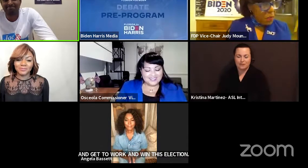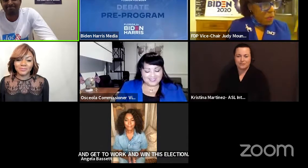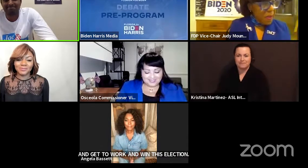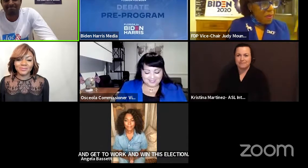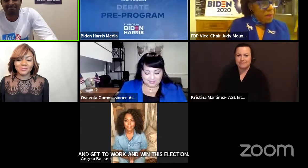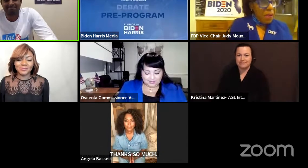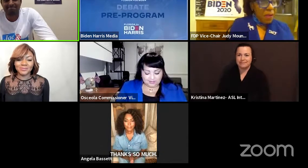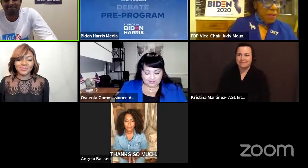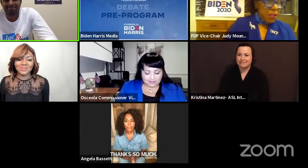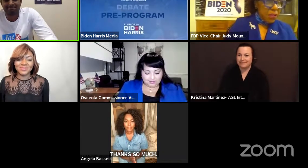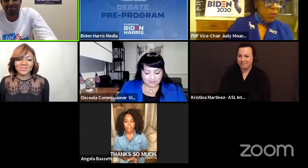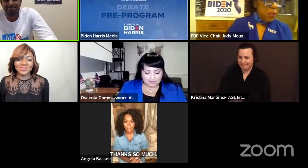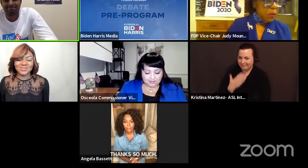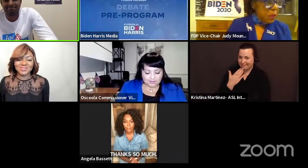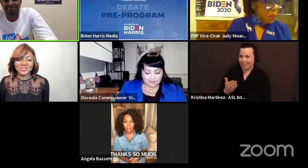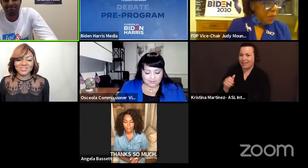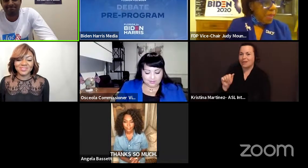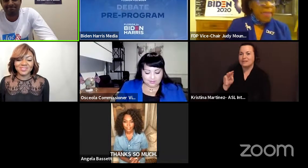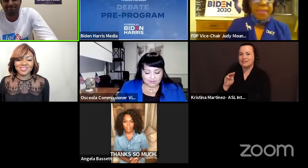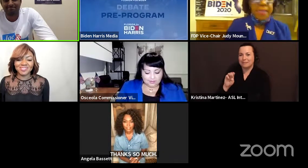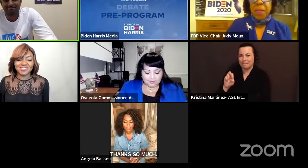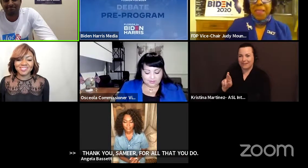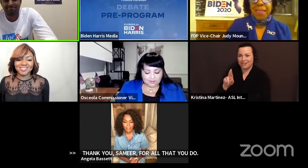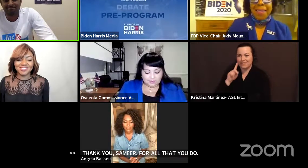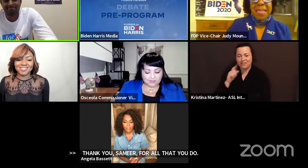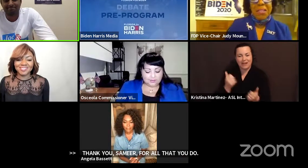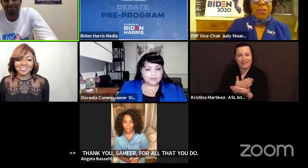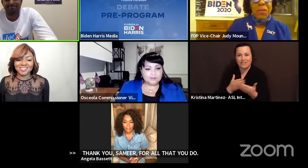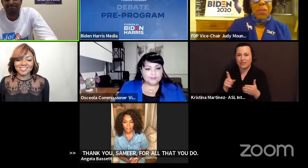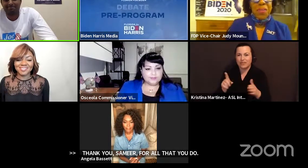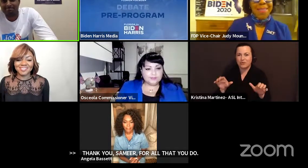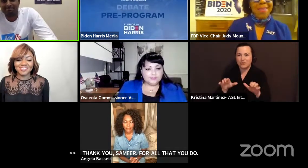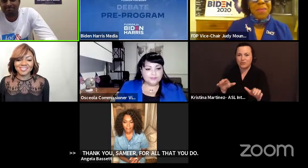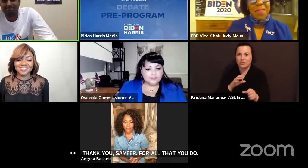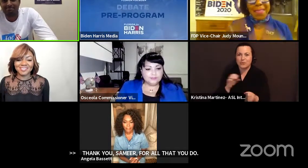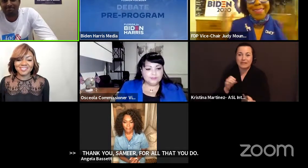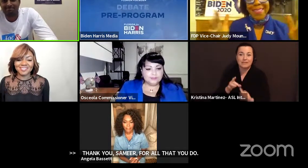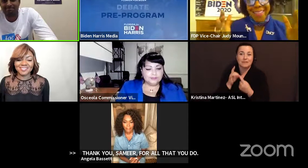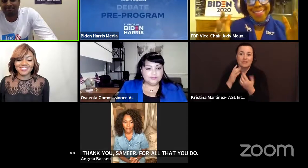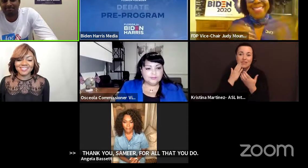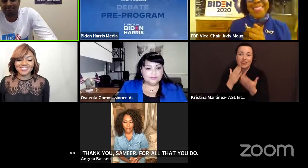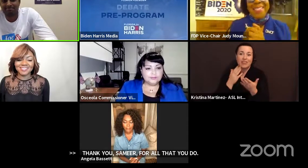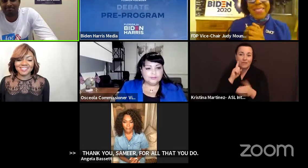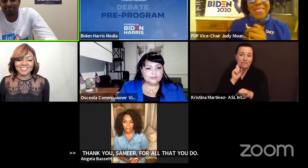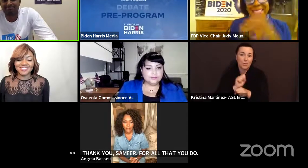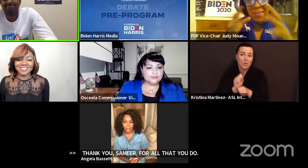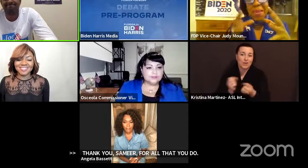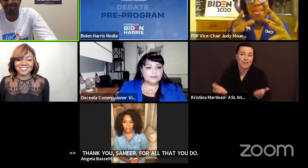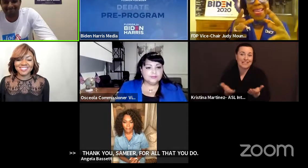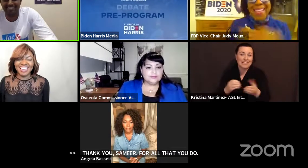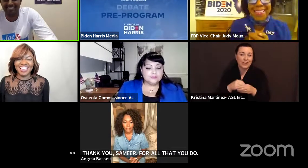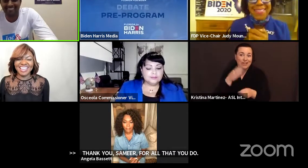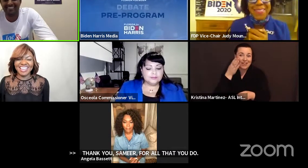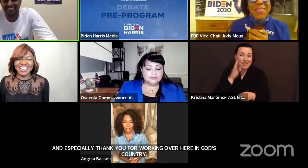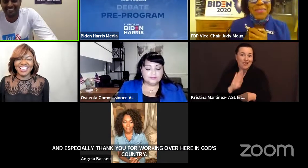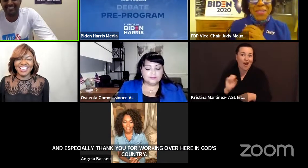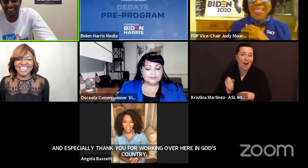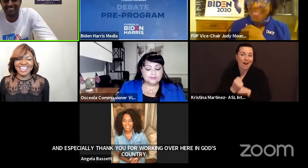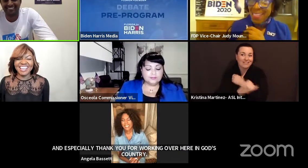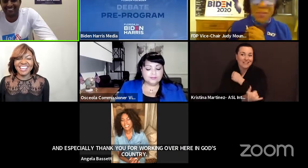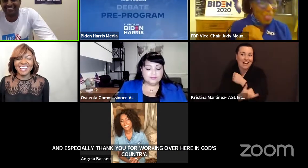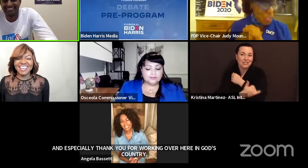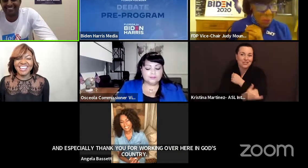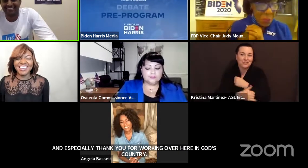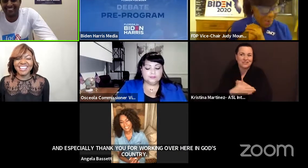Thank you, Samir, for all that you do. And especially thank you for working over here in God's country, the panhandle of